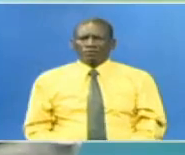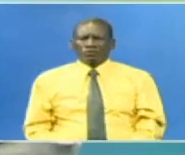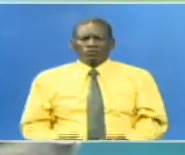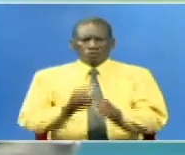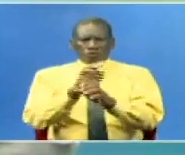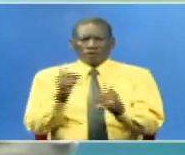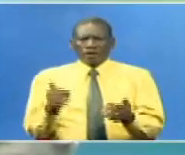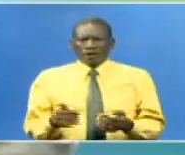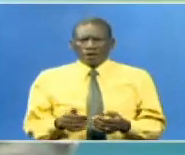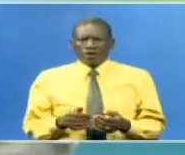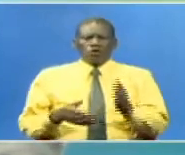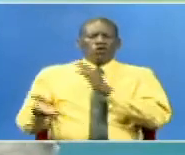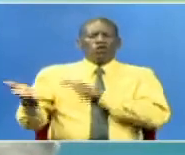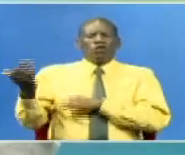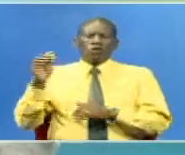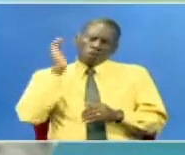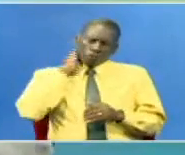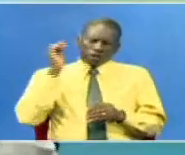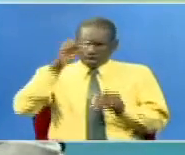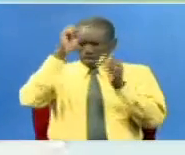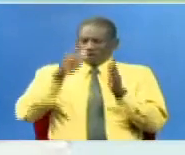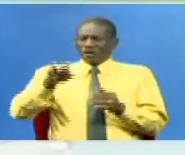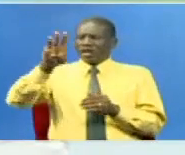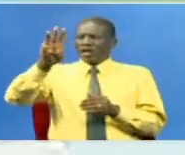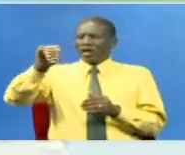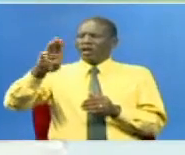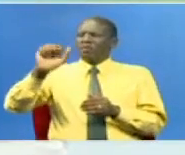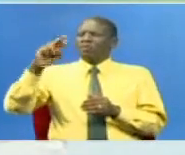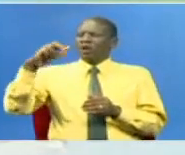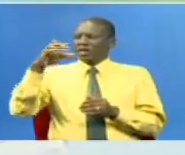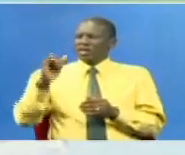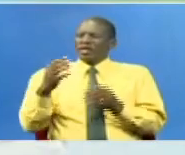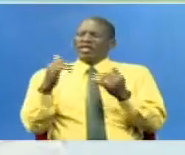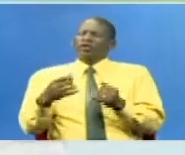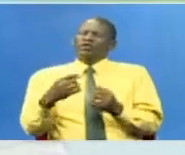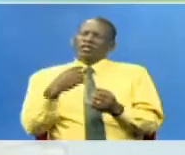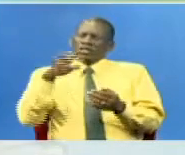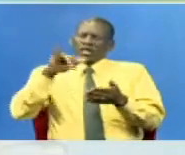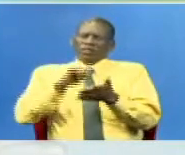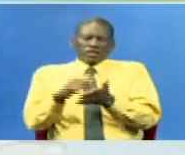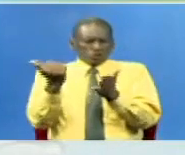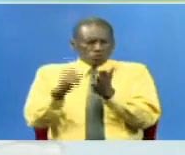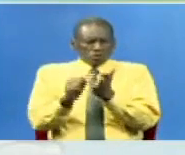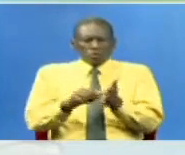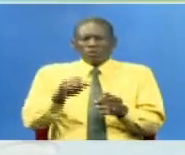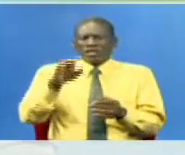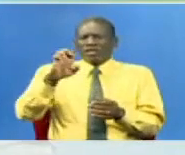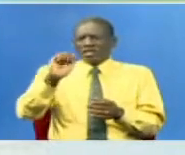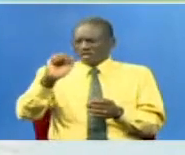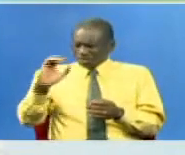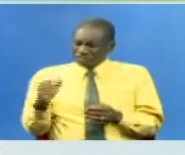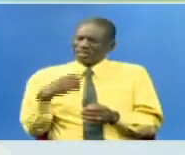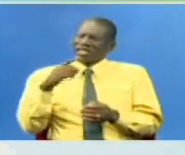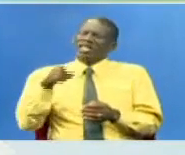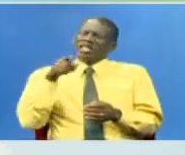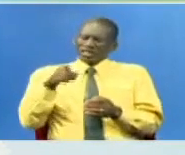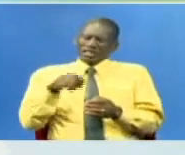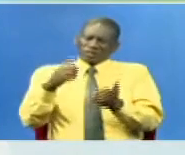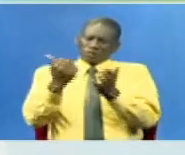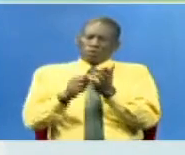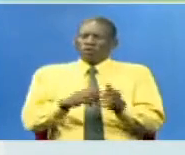Well, former Murang'a Governor Mwangi Wa Iria is now attributing his woes with the Ethics and Anti-Corruption Commission to Deputy President Rigathi